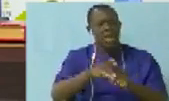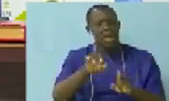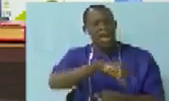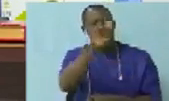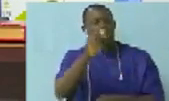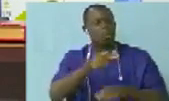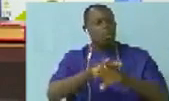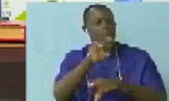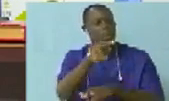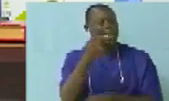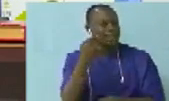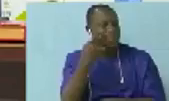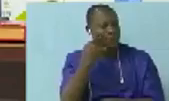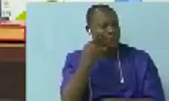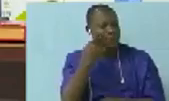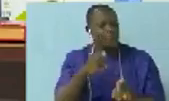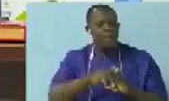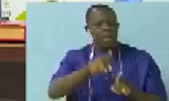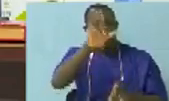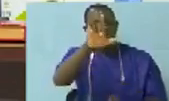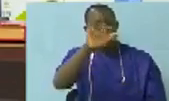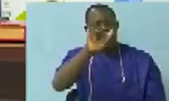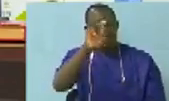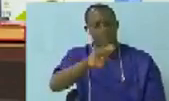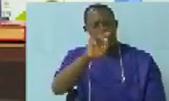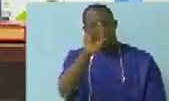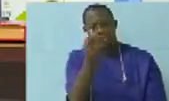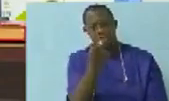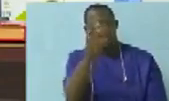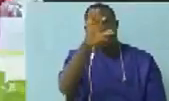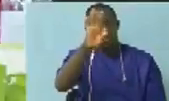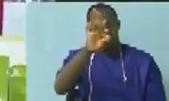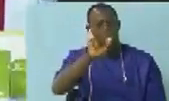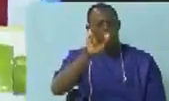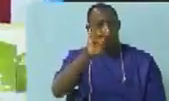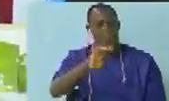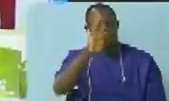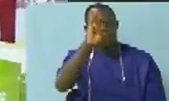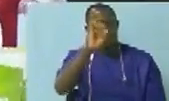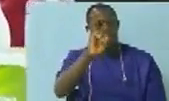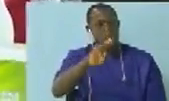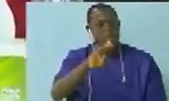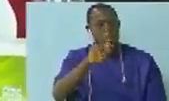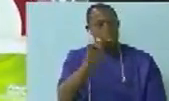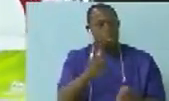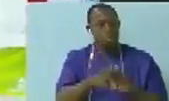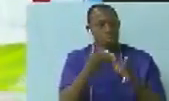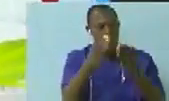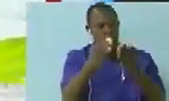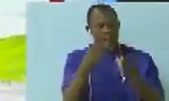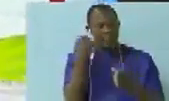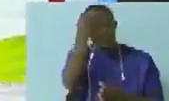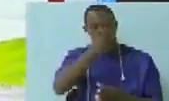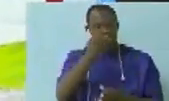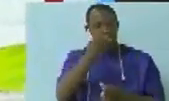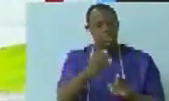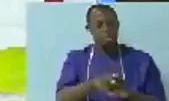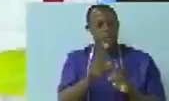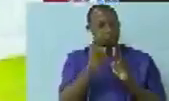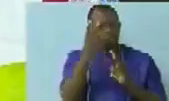That day, Lantombong, seemed as if he has never known me in life.